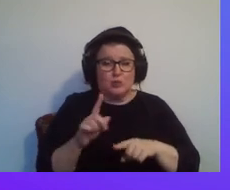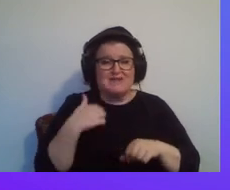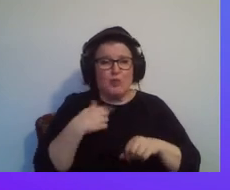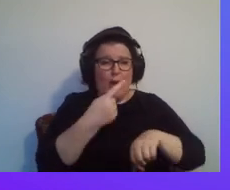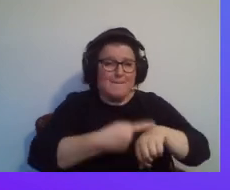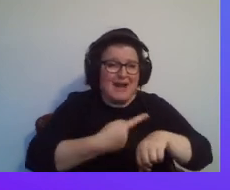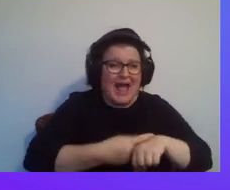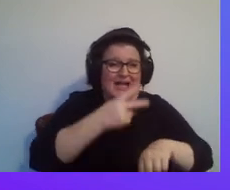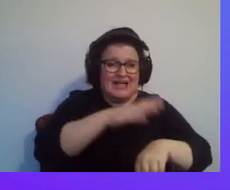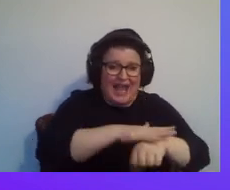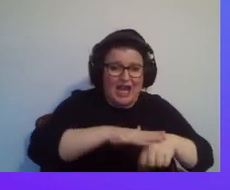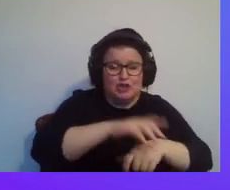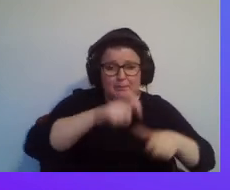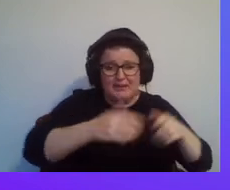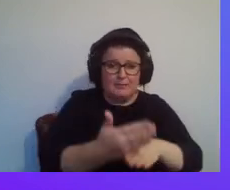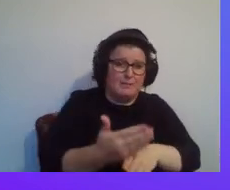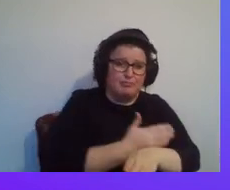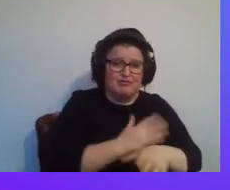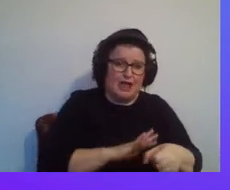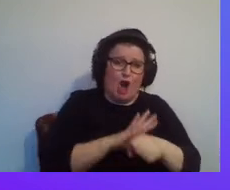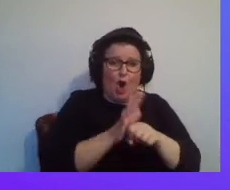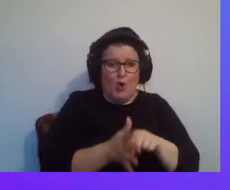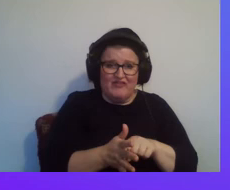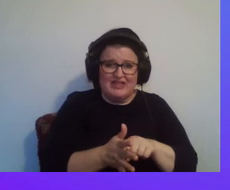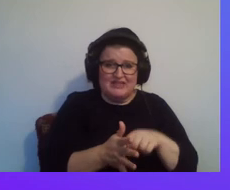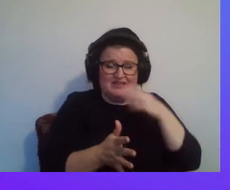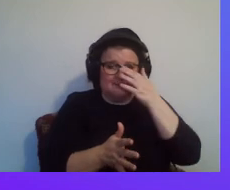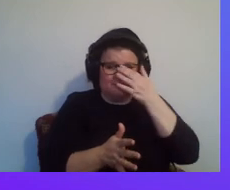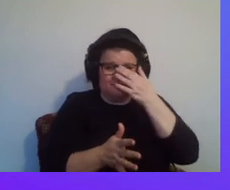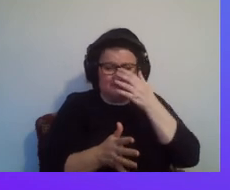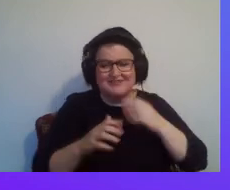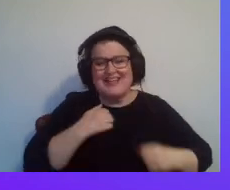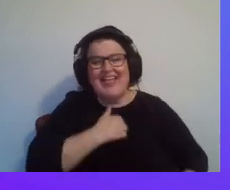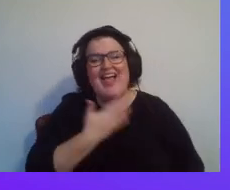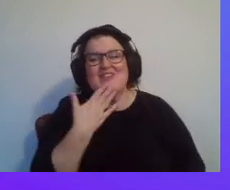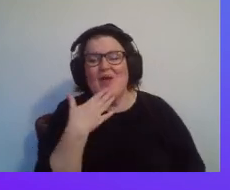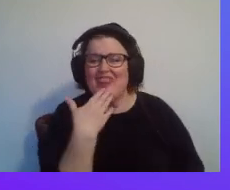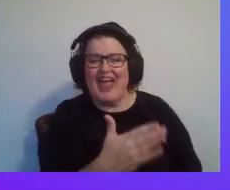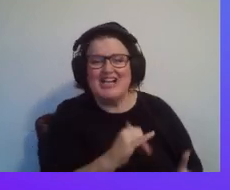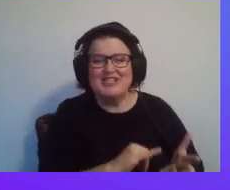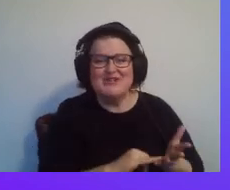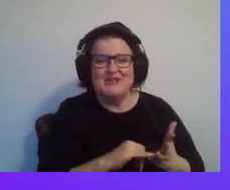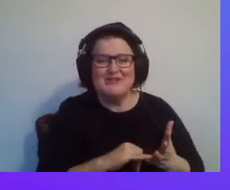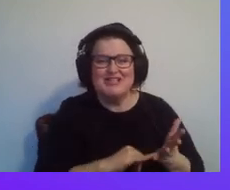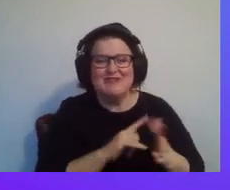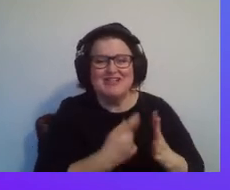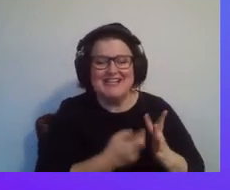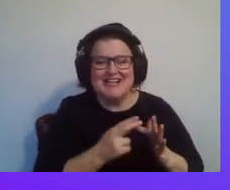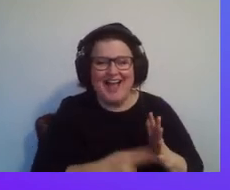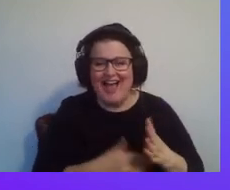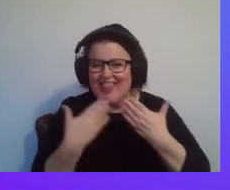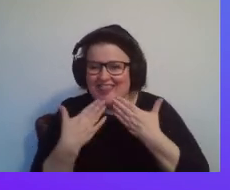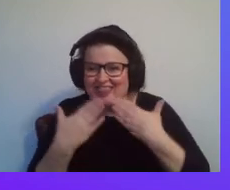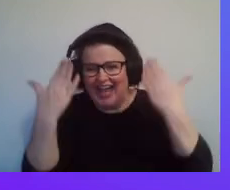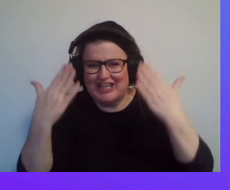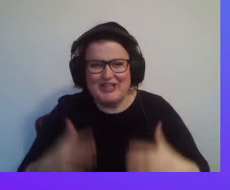people pre-COVID. So thank you, Kevin, for giving me that segue. Well, I'm glad, Serena, that you're